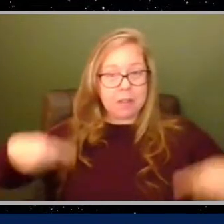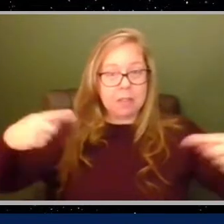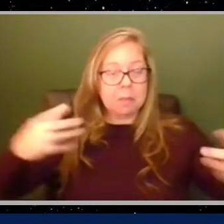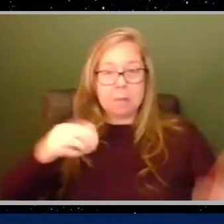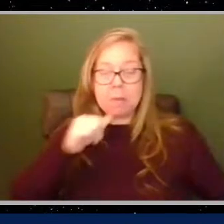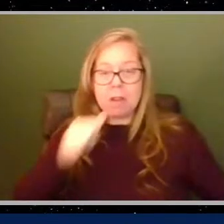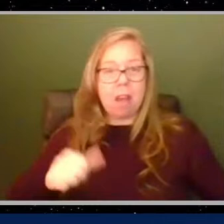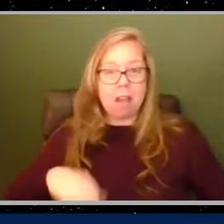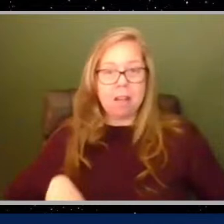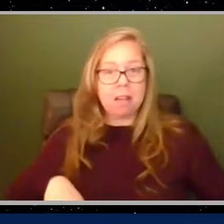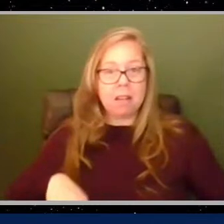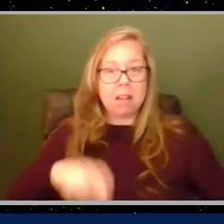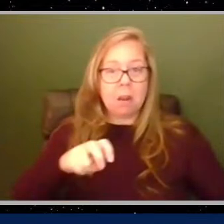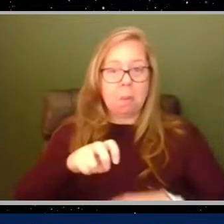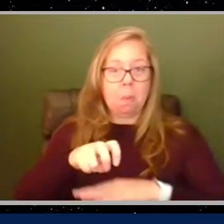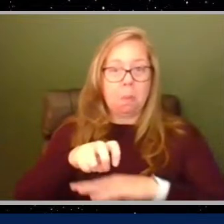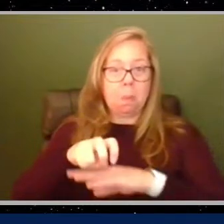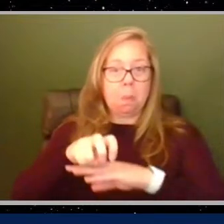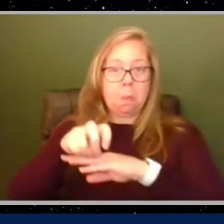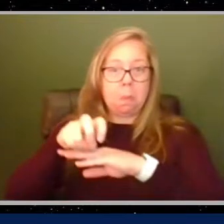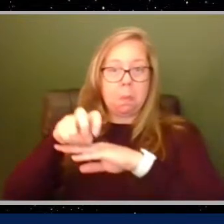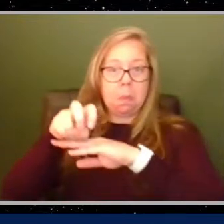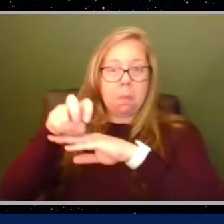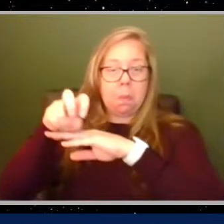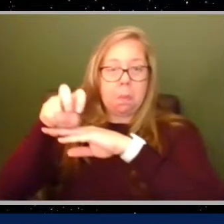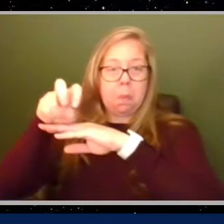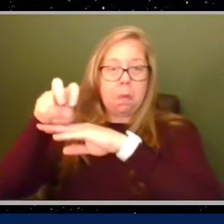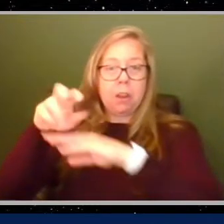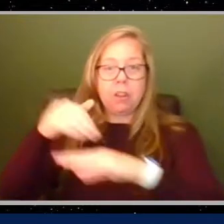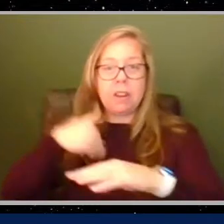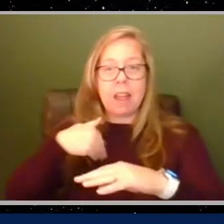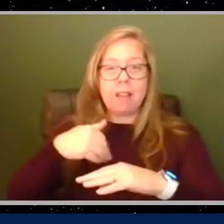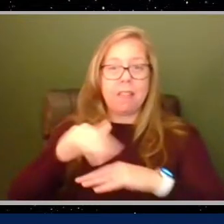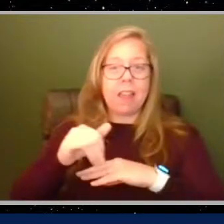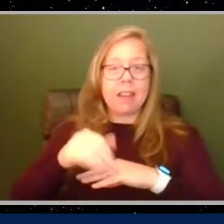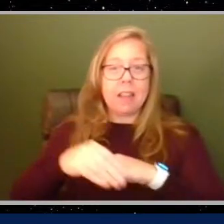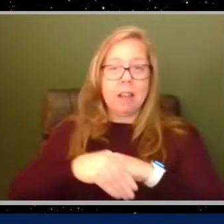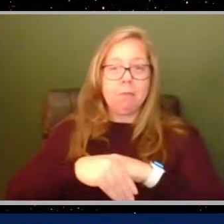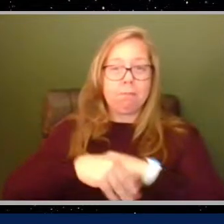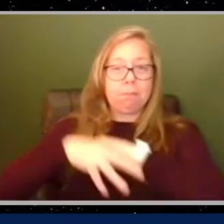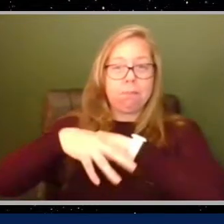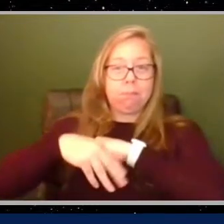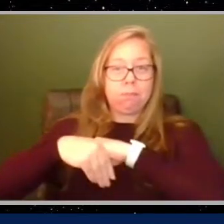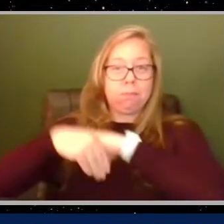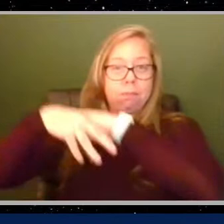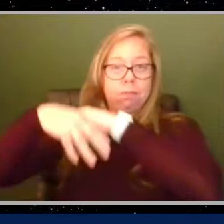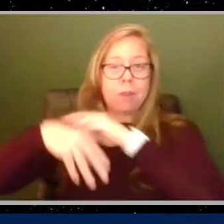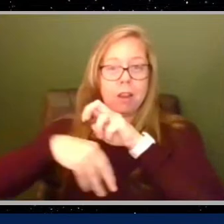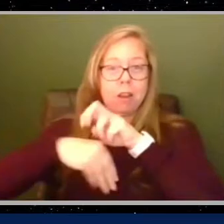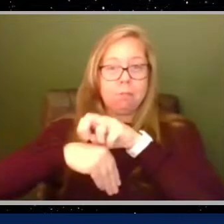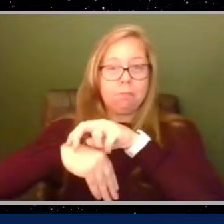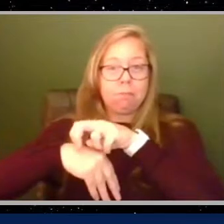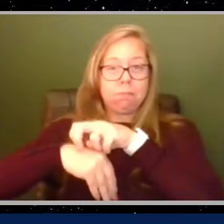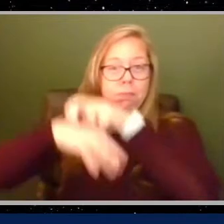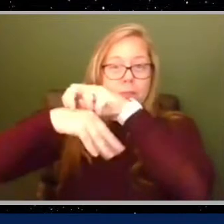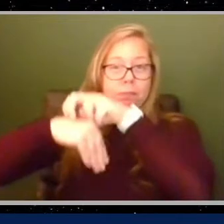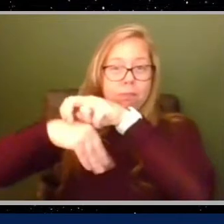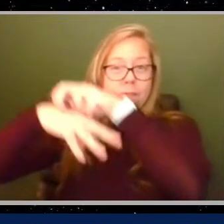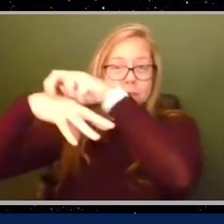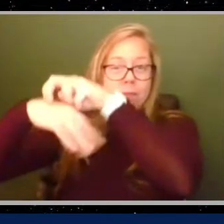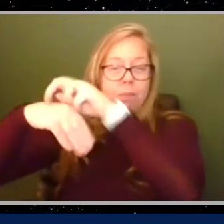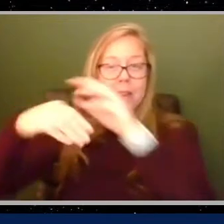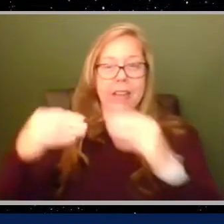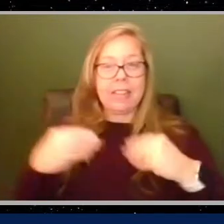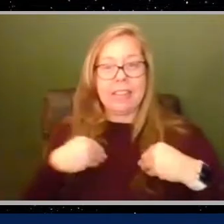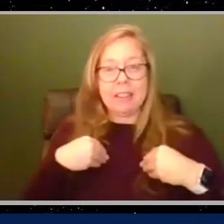you even need to be supported? Could it have little thrusters on it, right? And sort of like let you fly around the inside of the spacecraft or something like that?